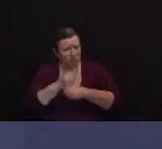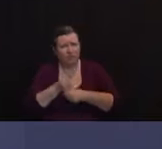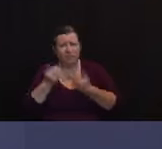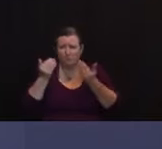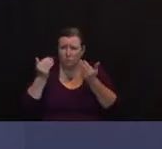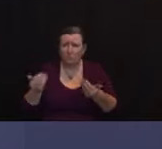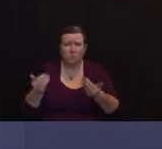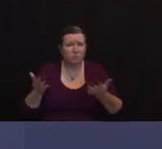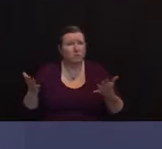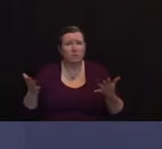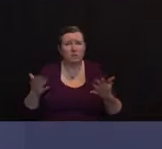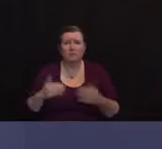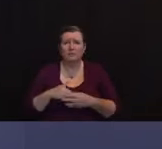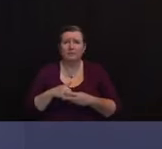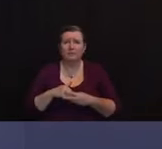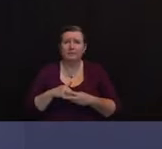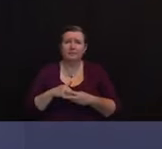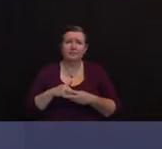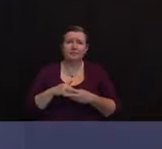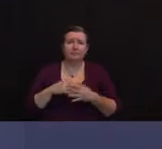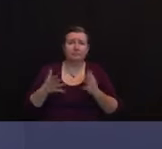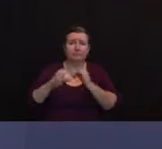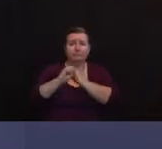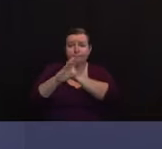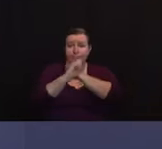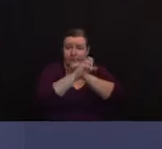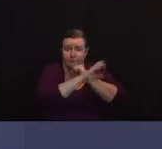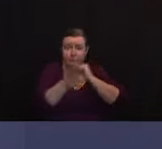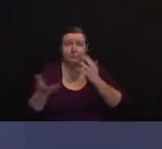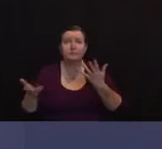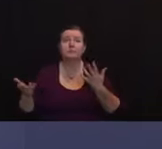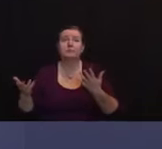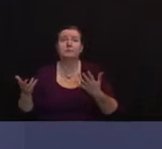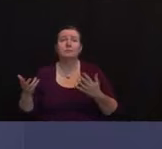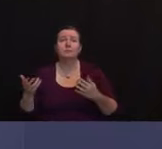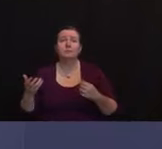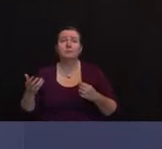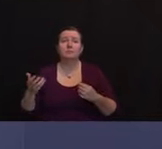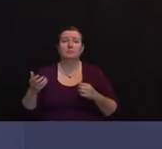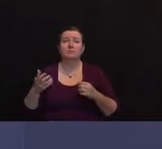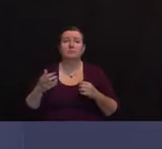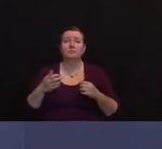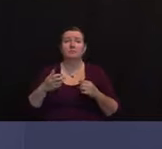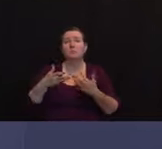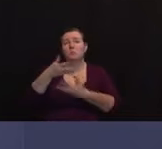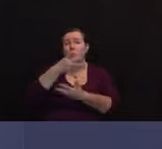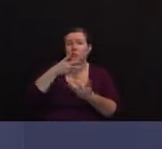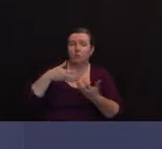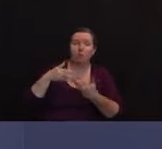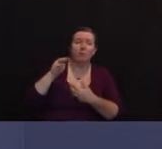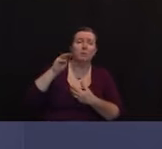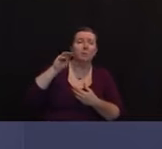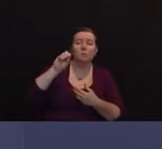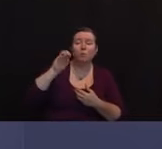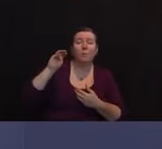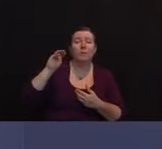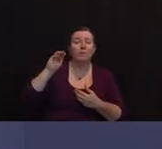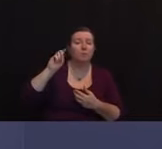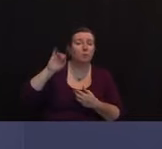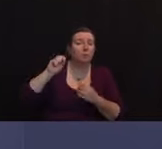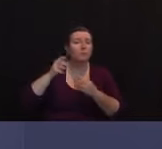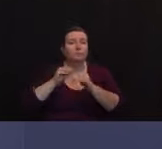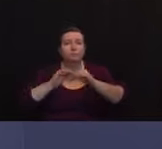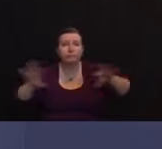Through digital and social media advertising, we're sharing messages from healthcare providers about how important it is for